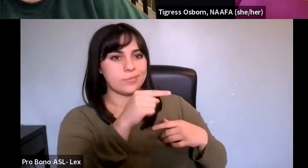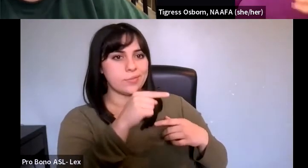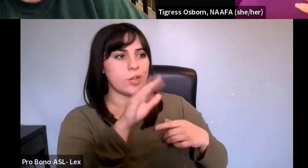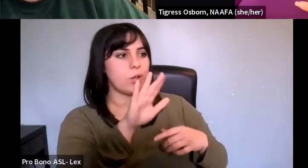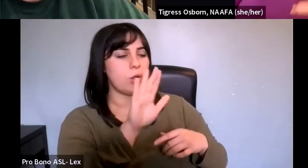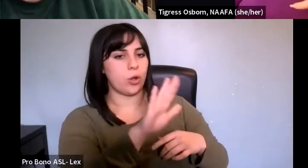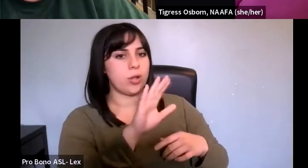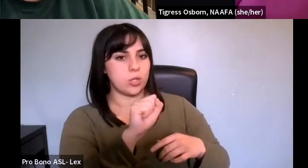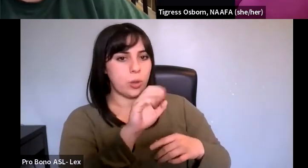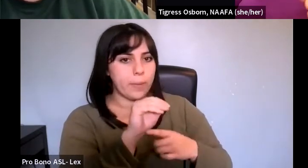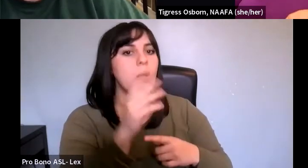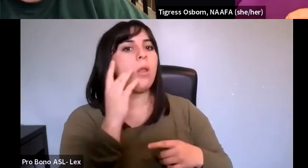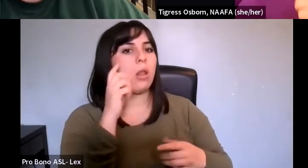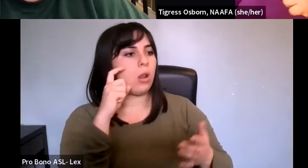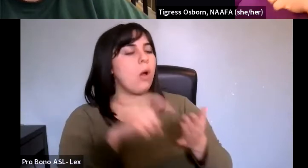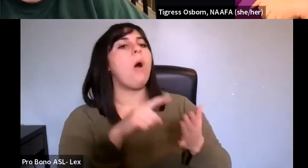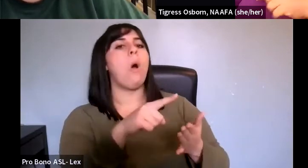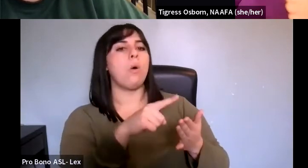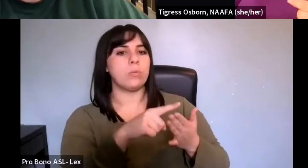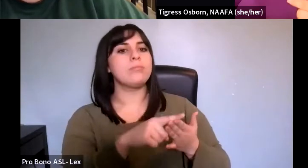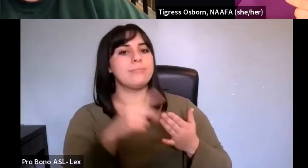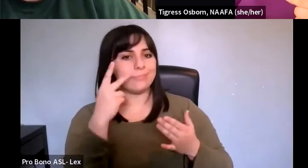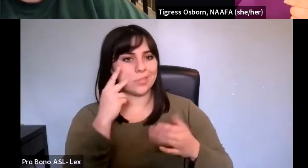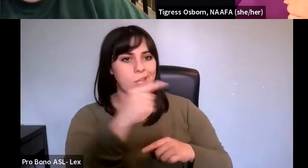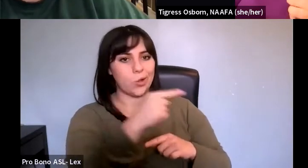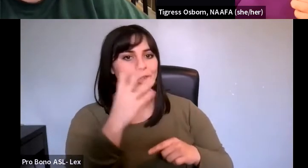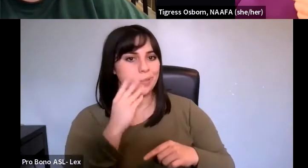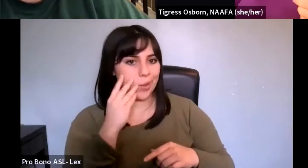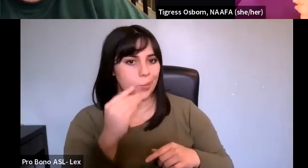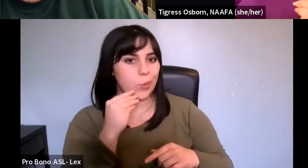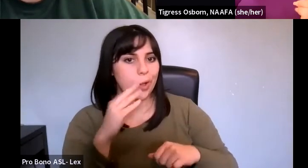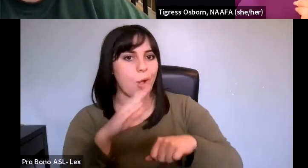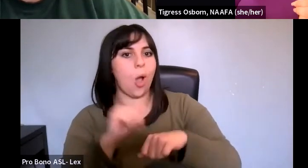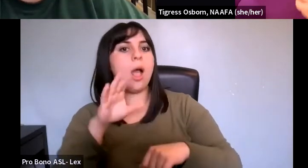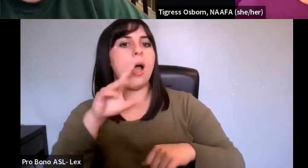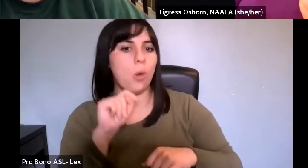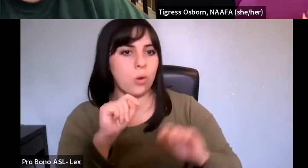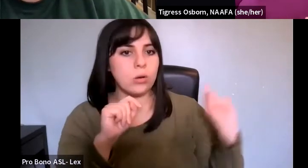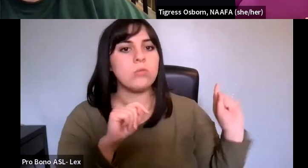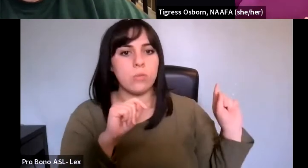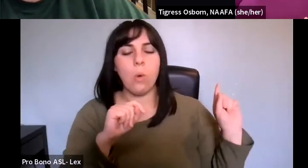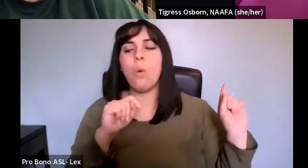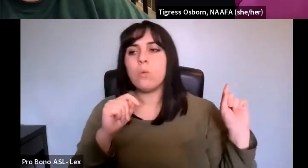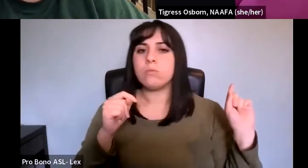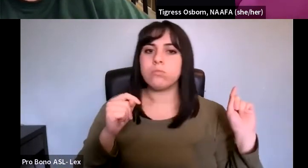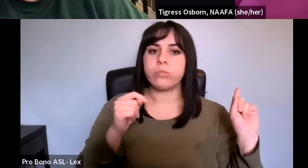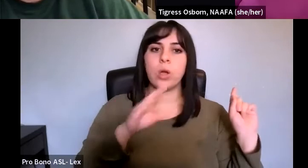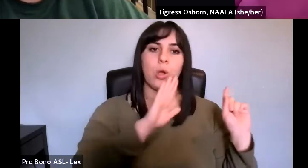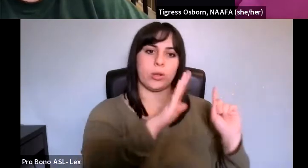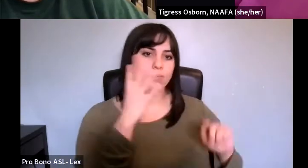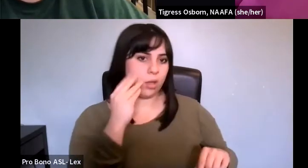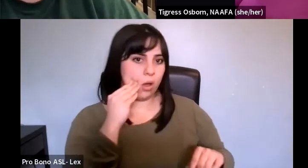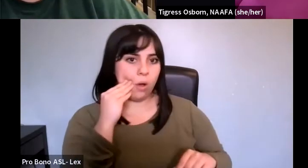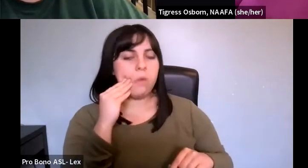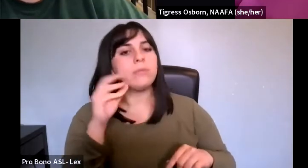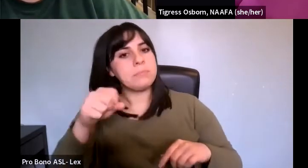felt, but this is what I've learned I needed to do. And this is why I'm grateful for it, even though it felt uncomfortable for me. And I actually think